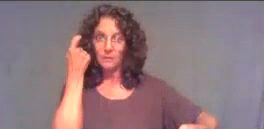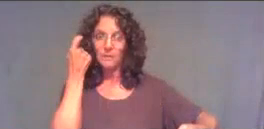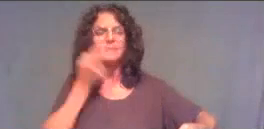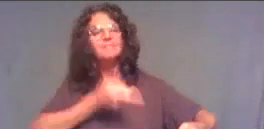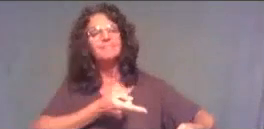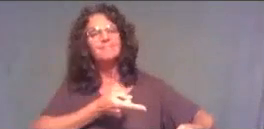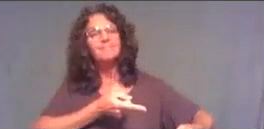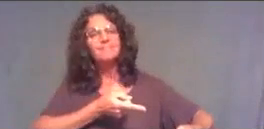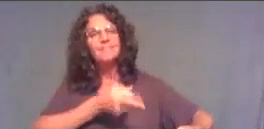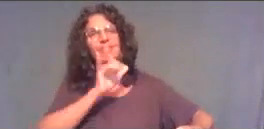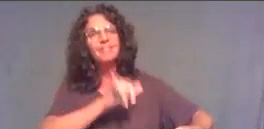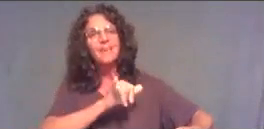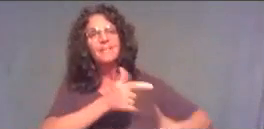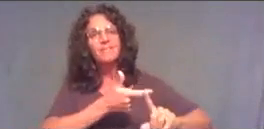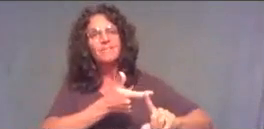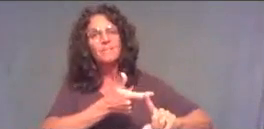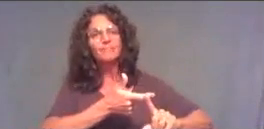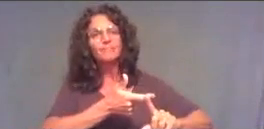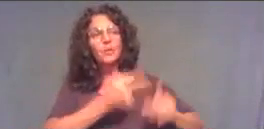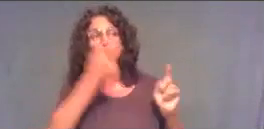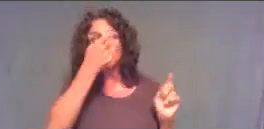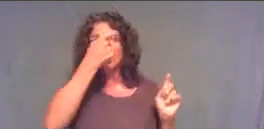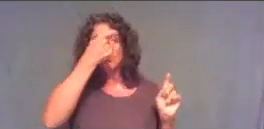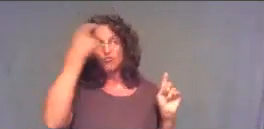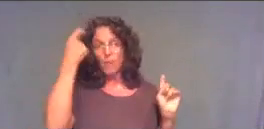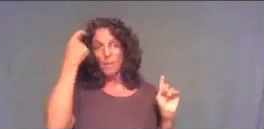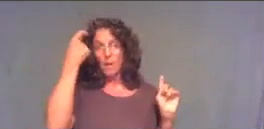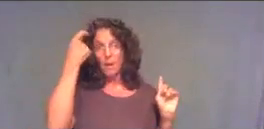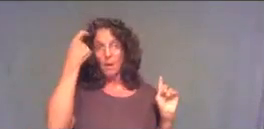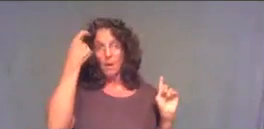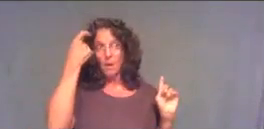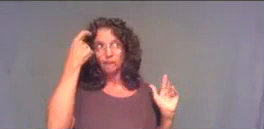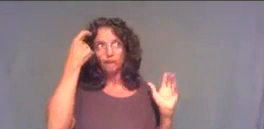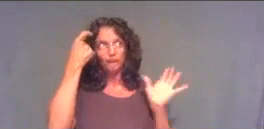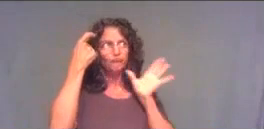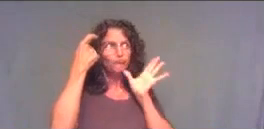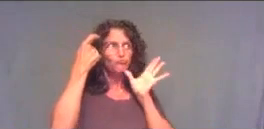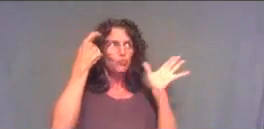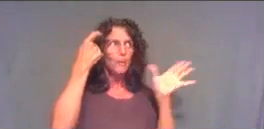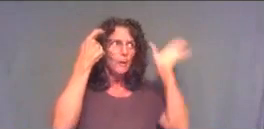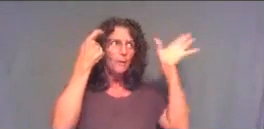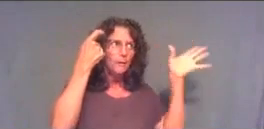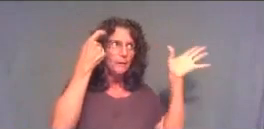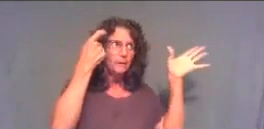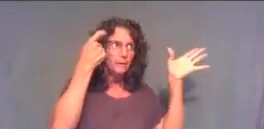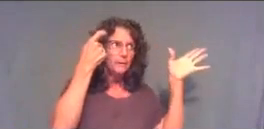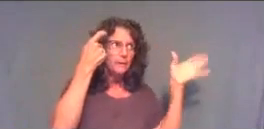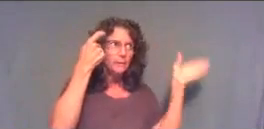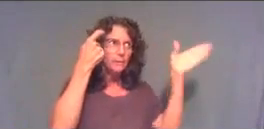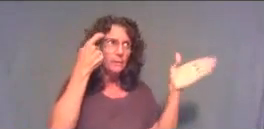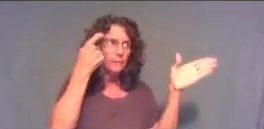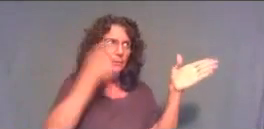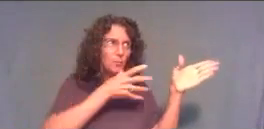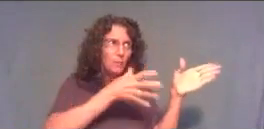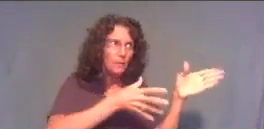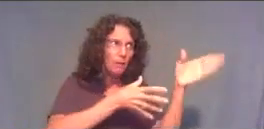of passed down trauma symptoms from a great grandparent to a grandparent to a parent to the child.